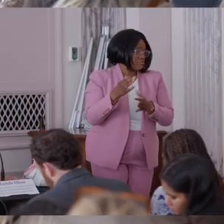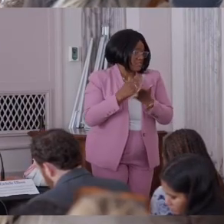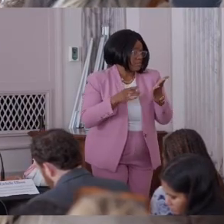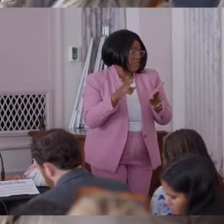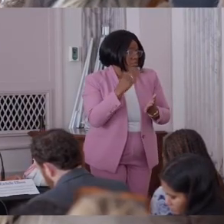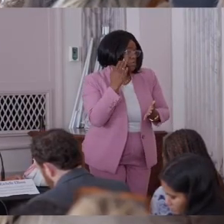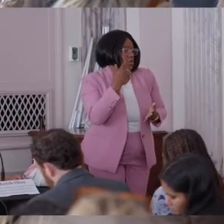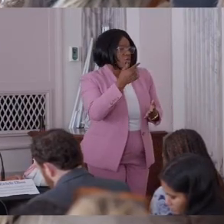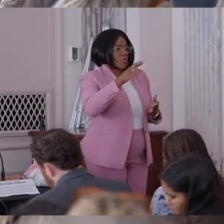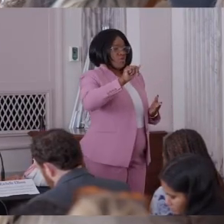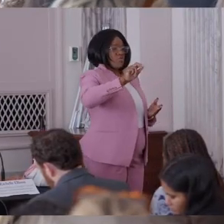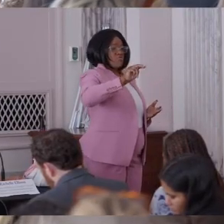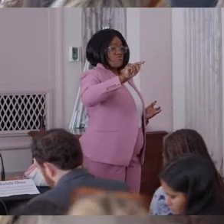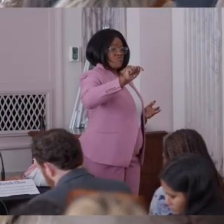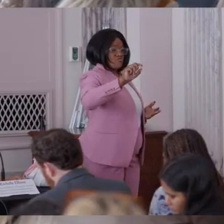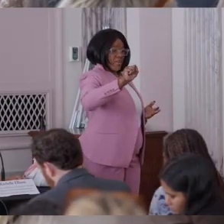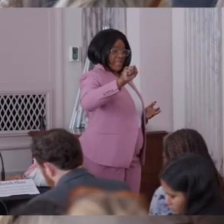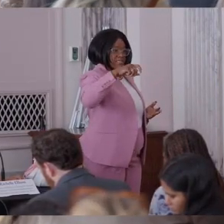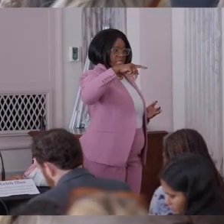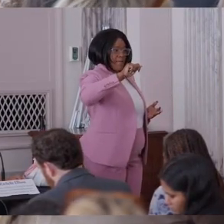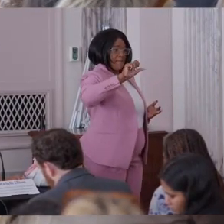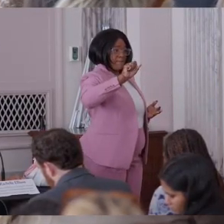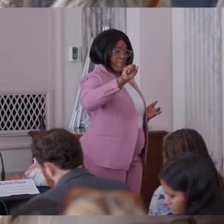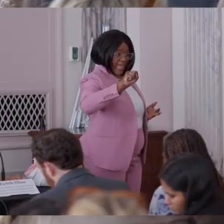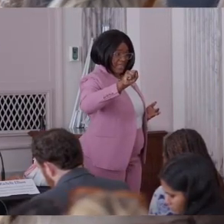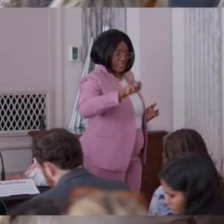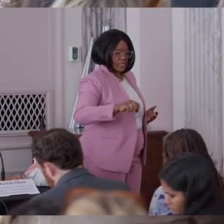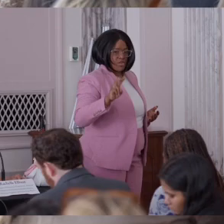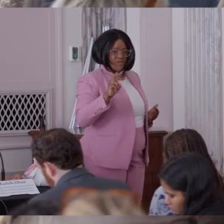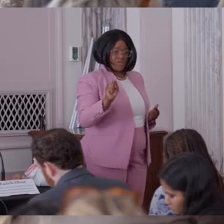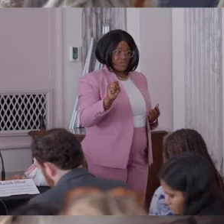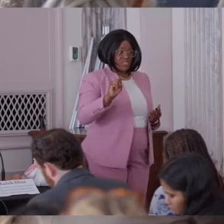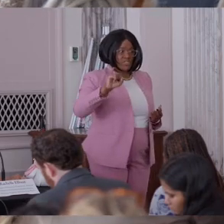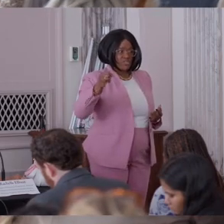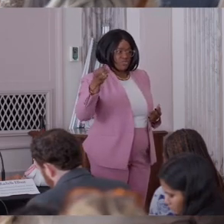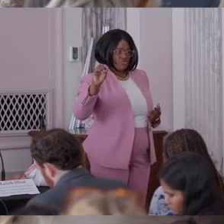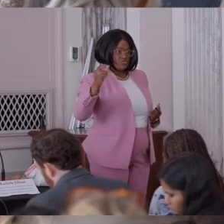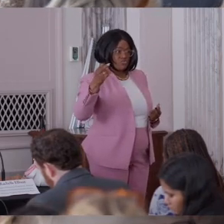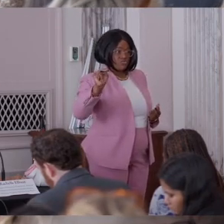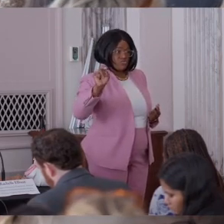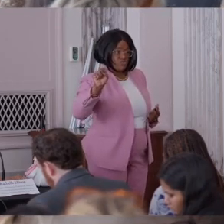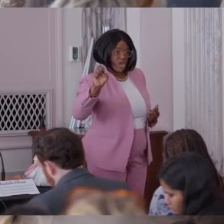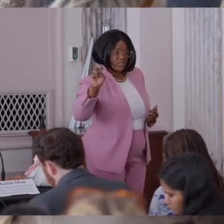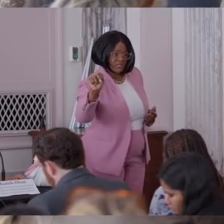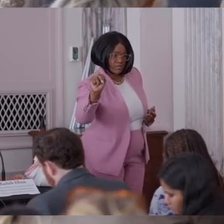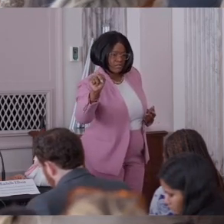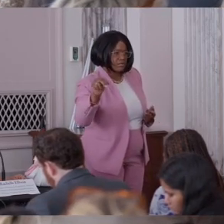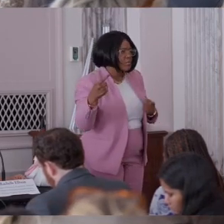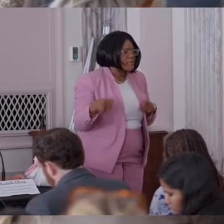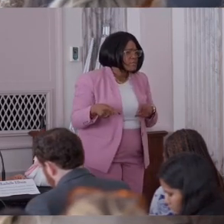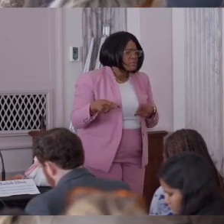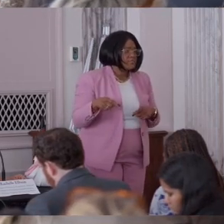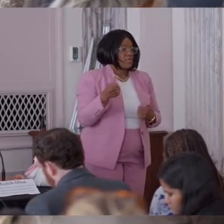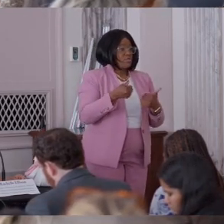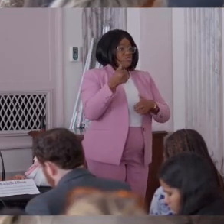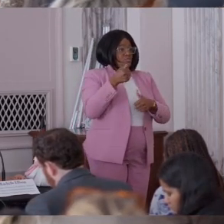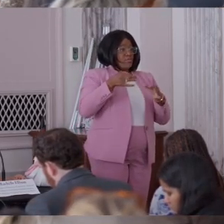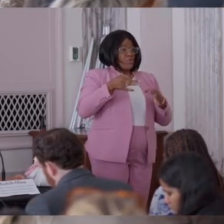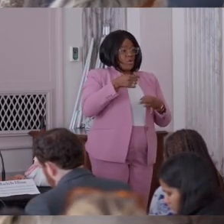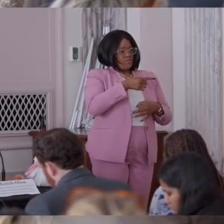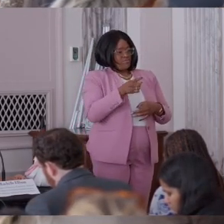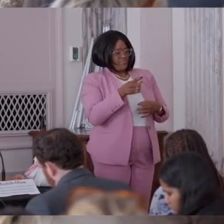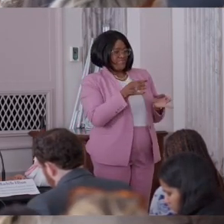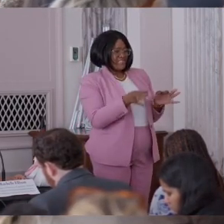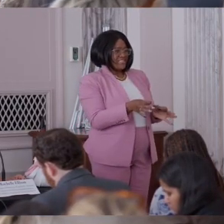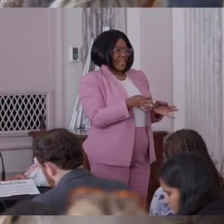aware of the Grants Pass versus Johnson decision. And what happened in that decision is that the Supreme Court decided